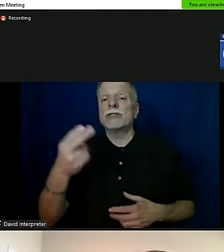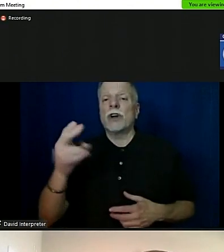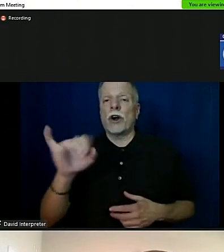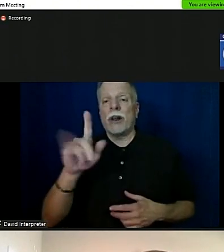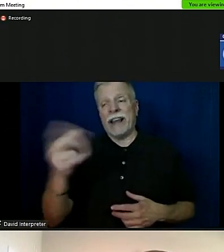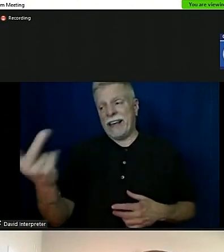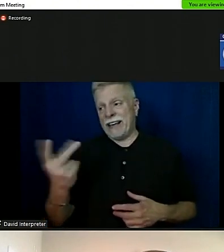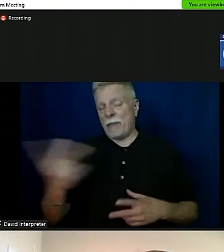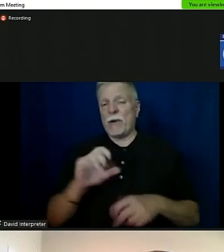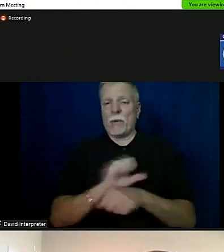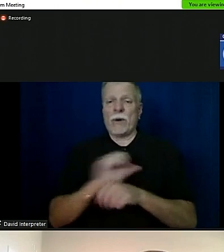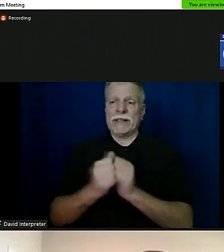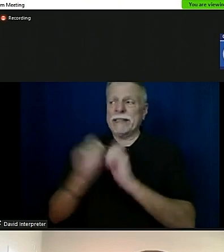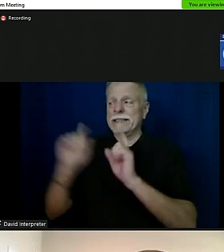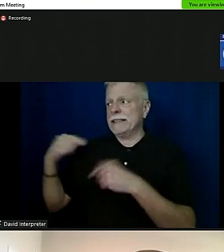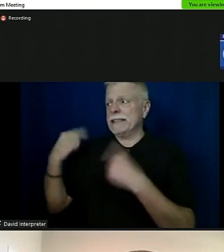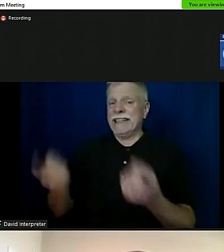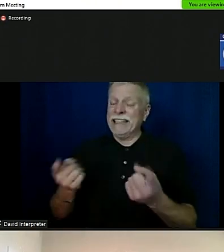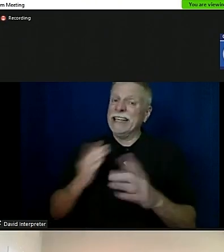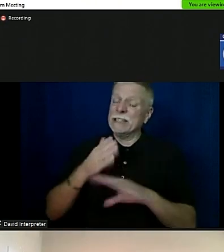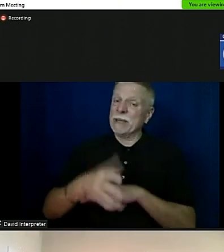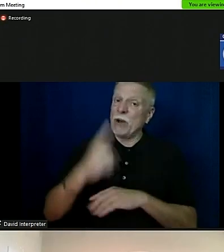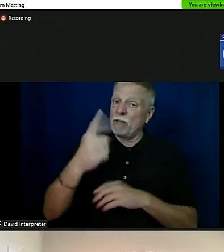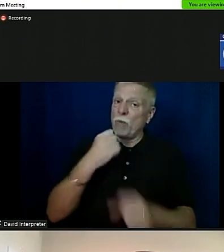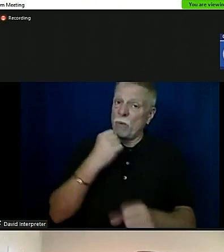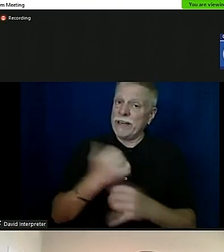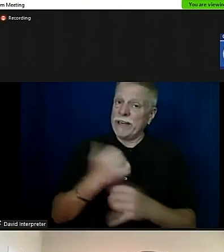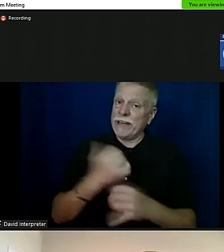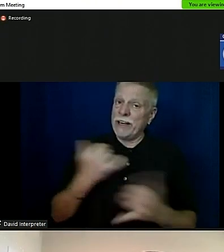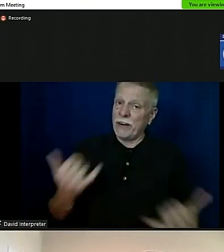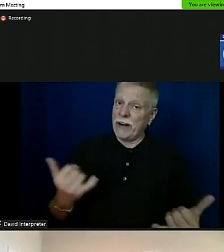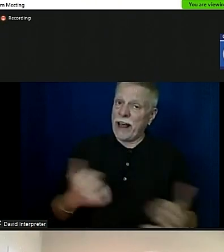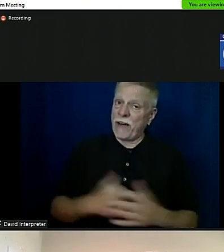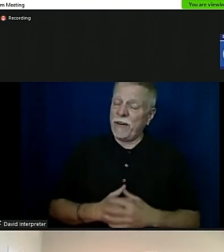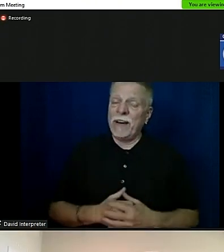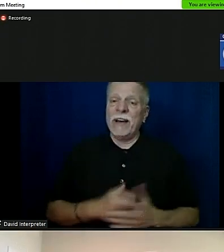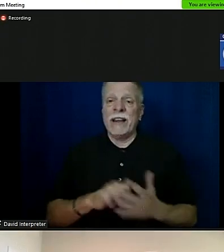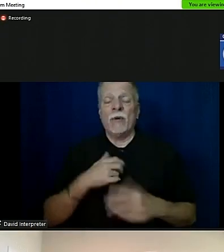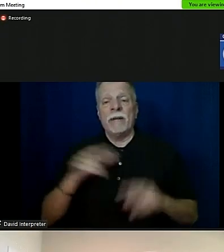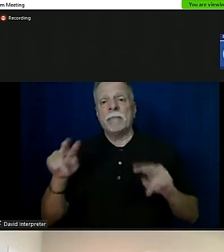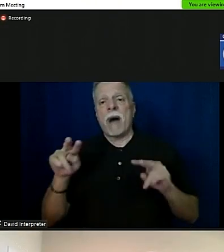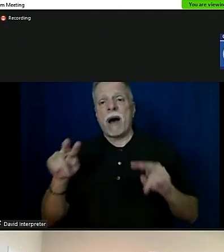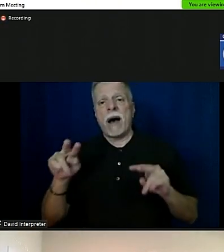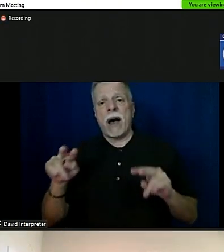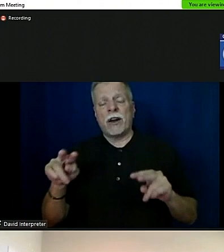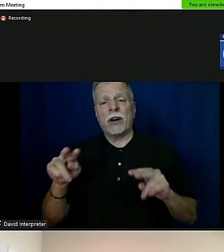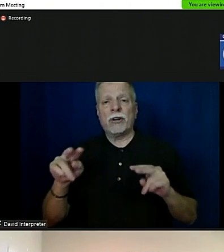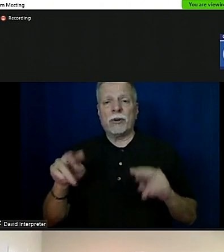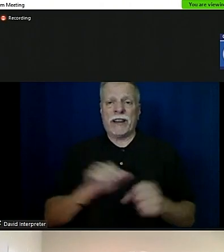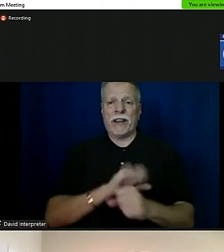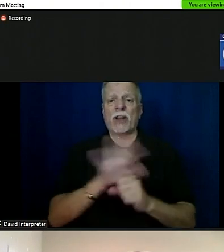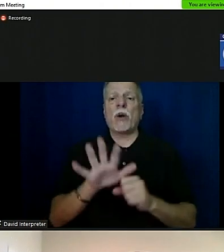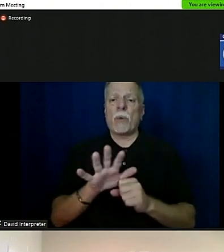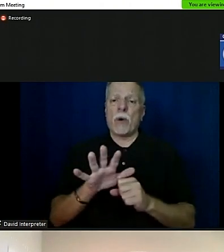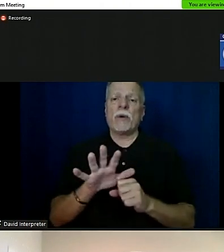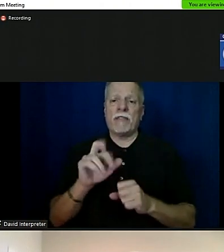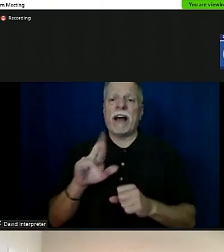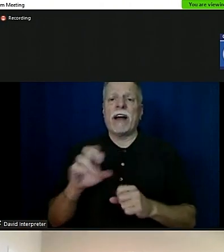perspective, it's been more than a year now that we have been monitoring this coronavirus, and it's had